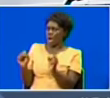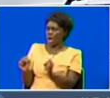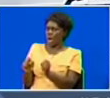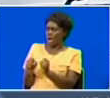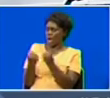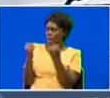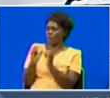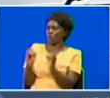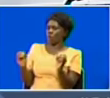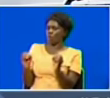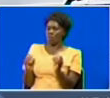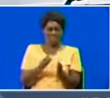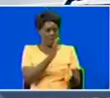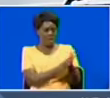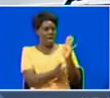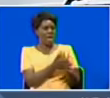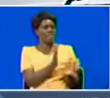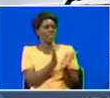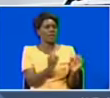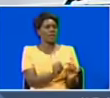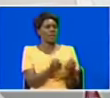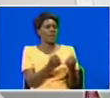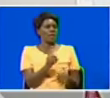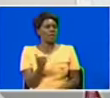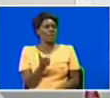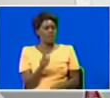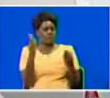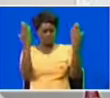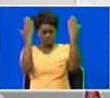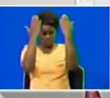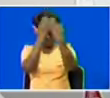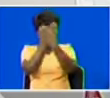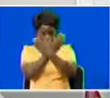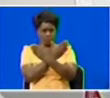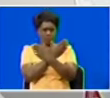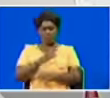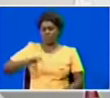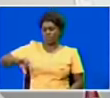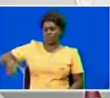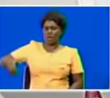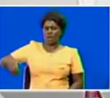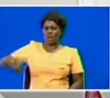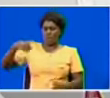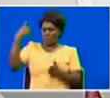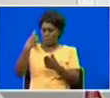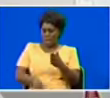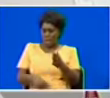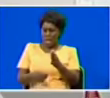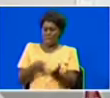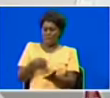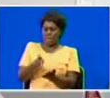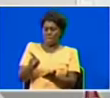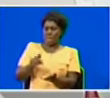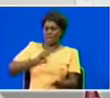nothing has been done? They haven't been done. Nairobi is a very dark, dirty city. We pay taxes to city council and also have to